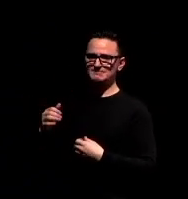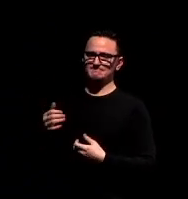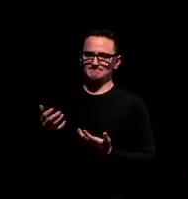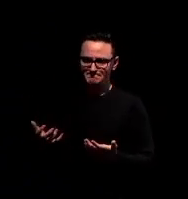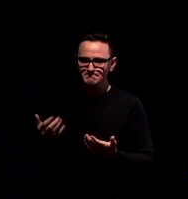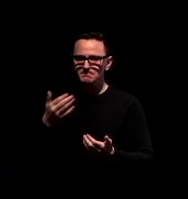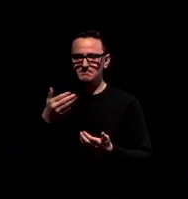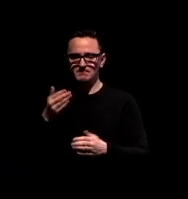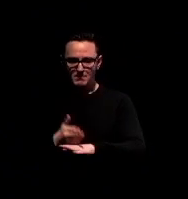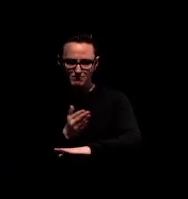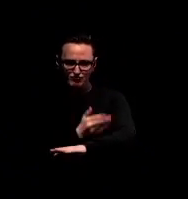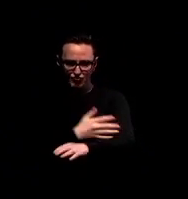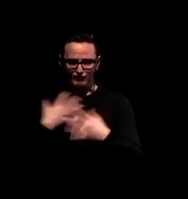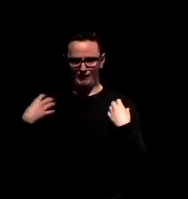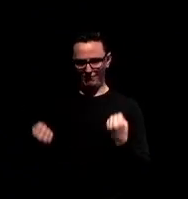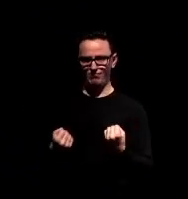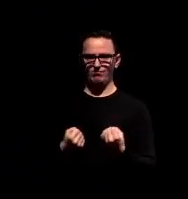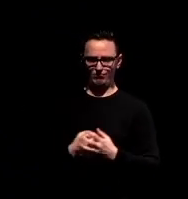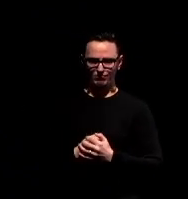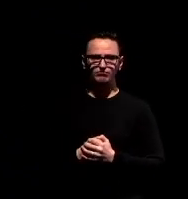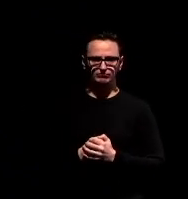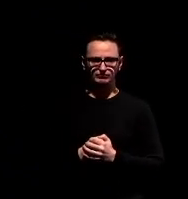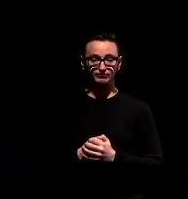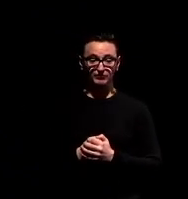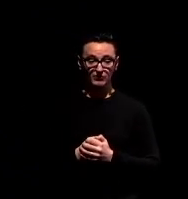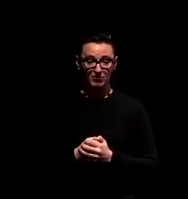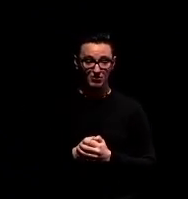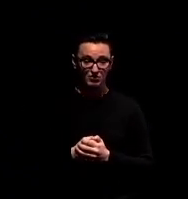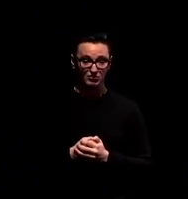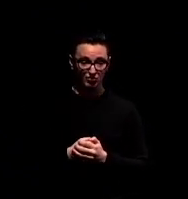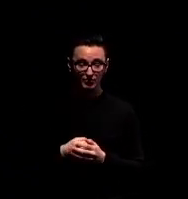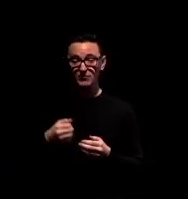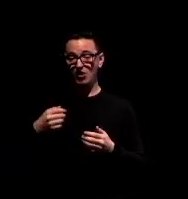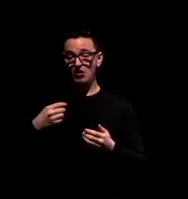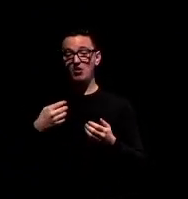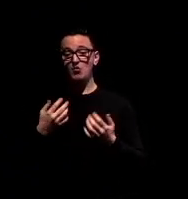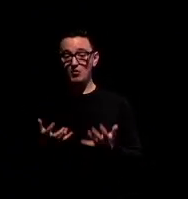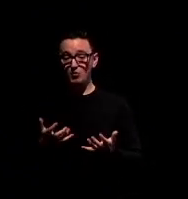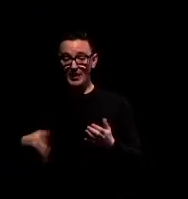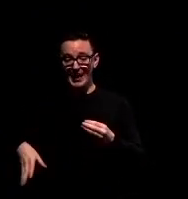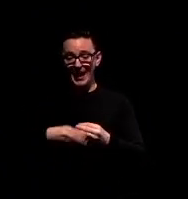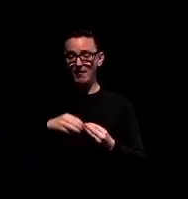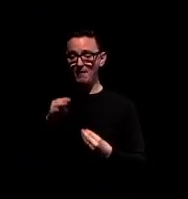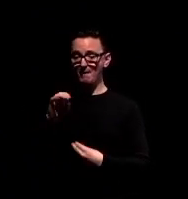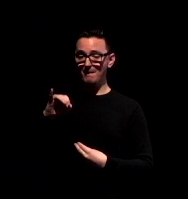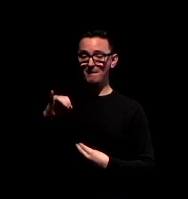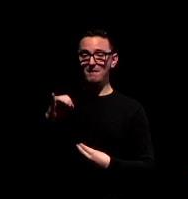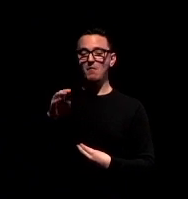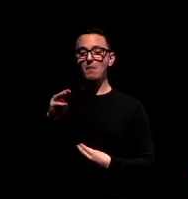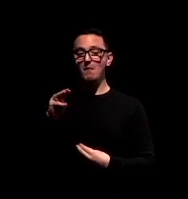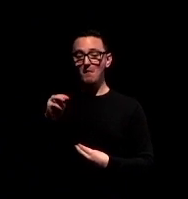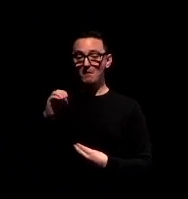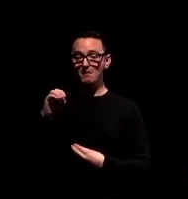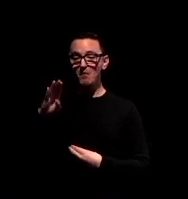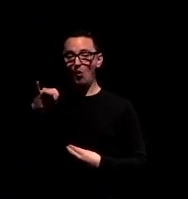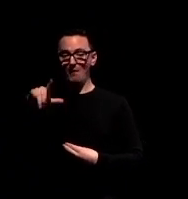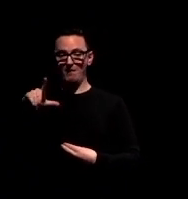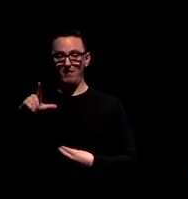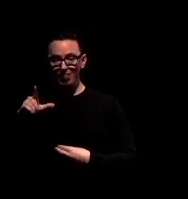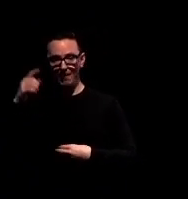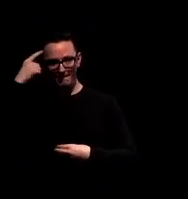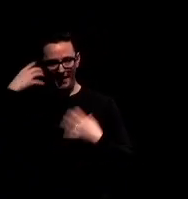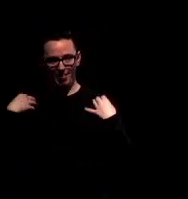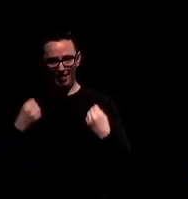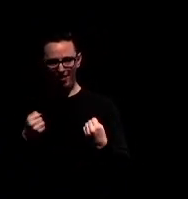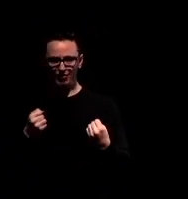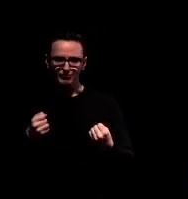So we think that's an important part. And then our mobile mental health crisis teams, which in Minnesota, every single county and many of the tribes have a mobile